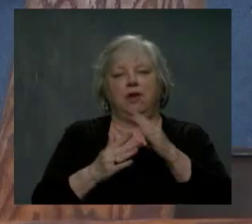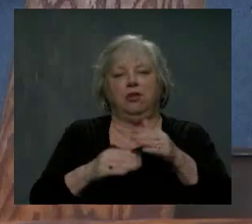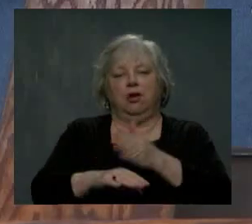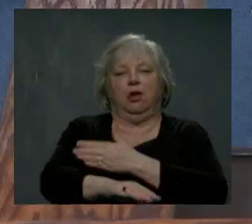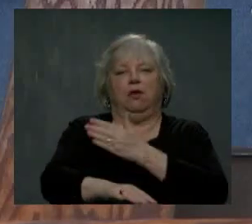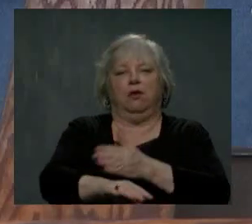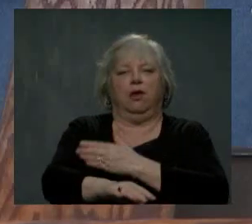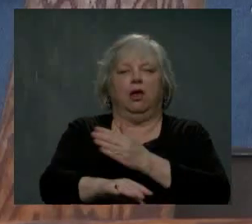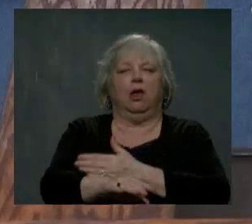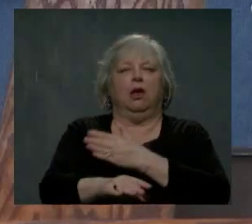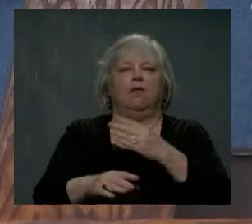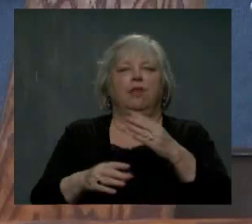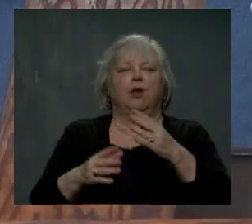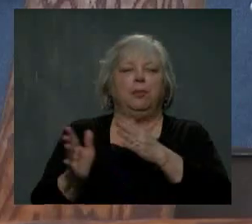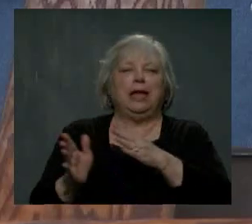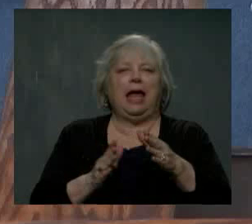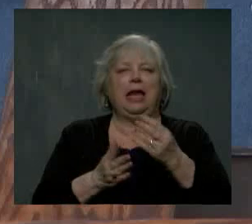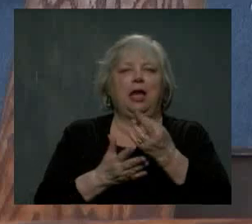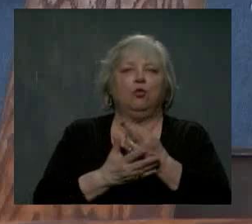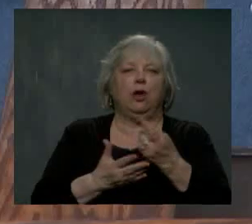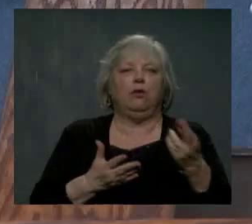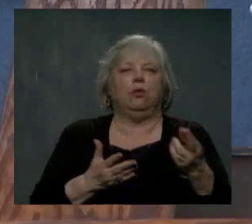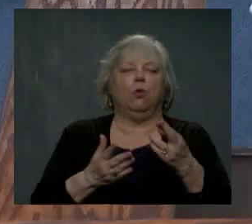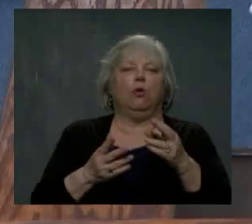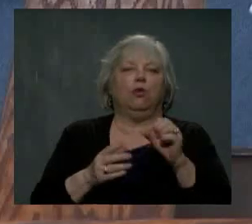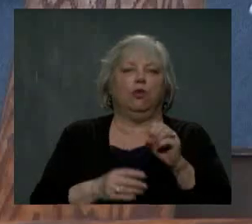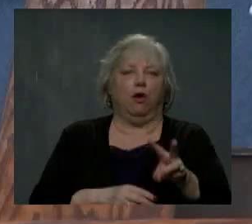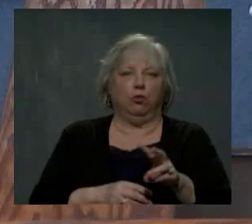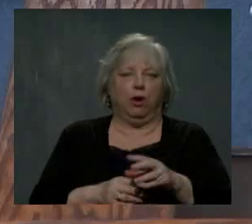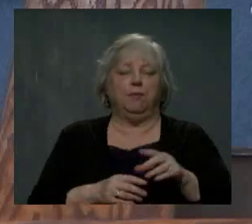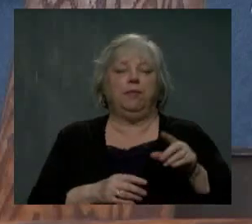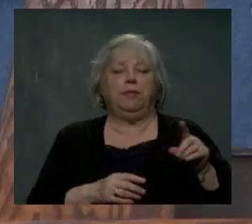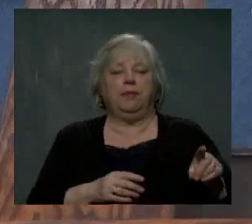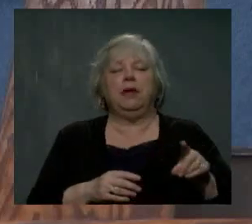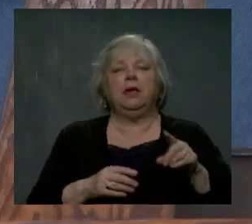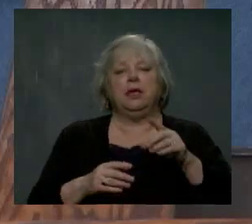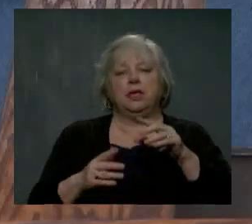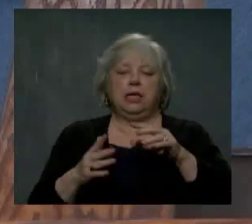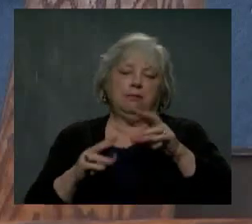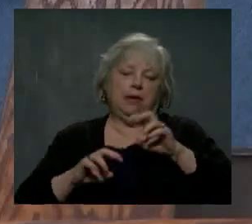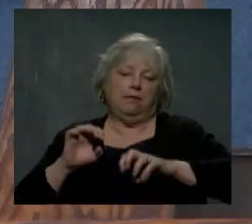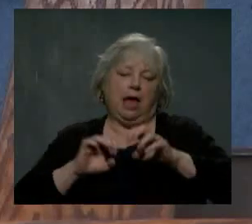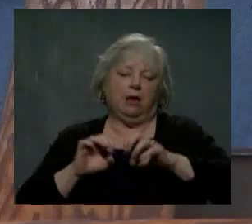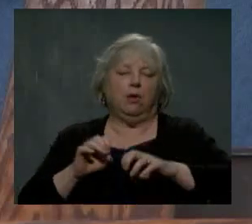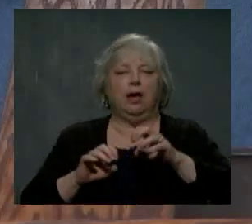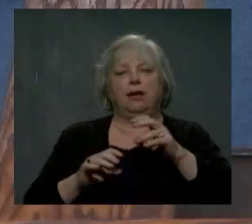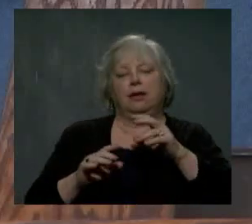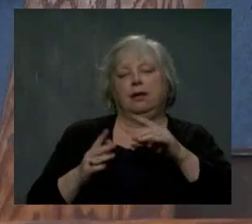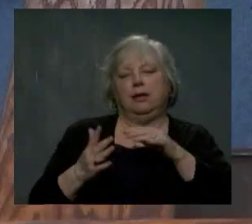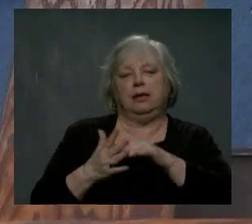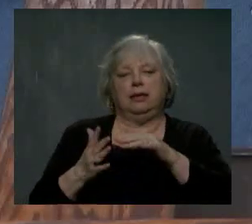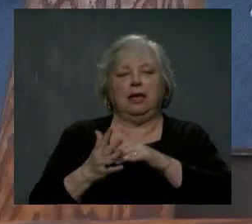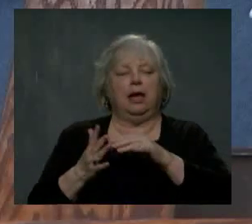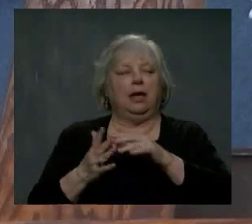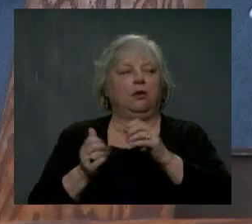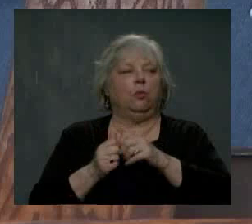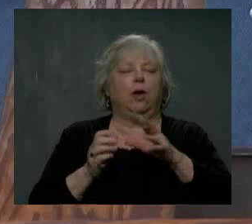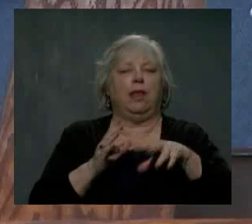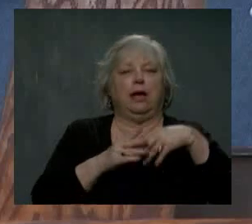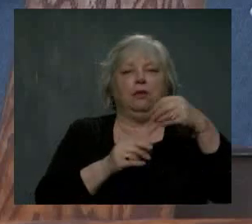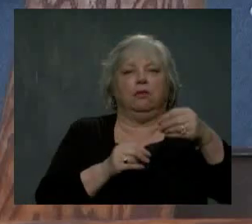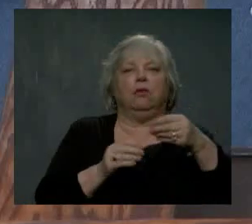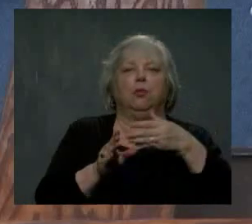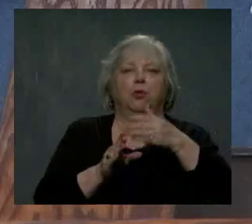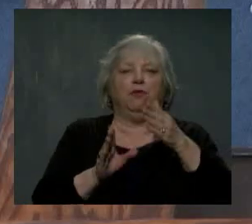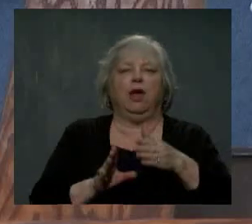resource planning software. In addition, Ember evaluates and studies new pronouncement and follows up with external professionals for guidance